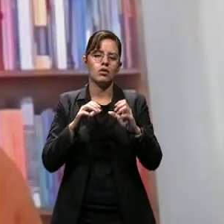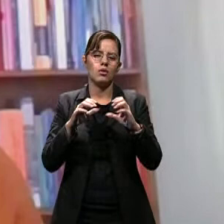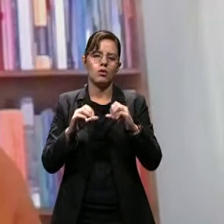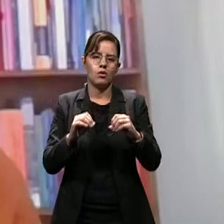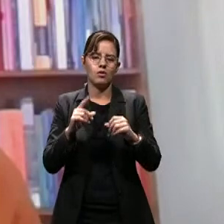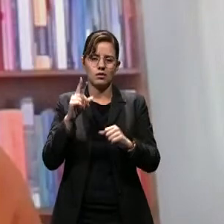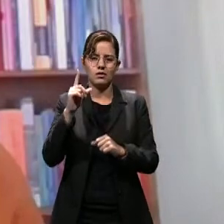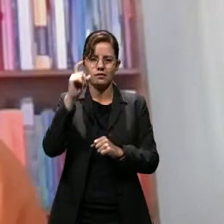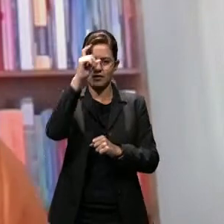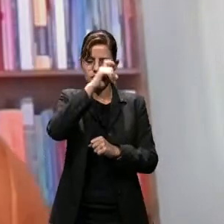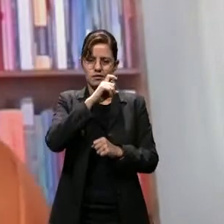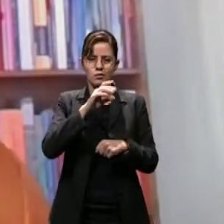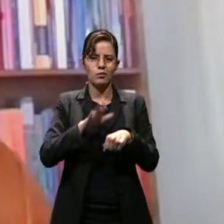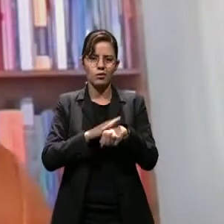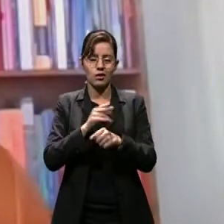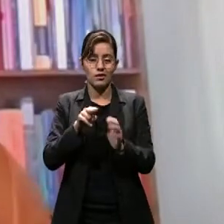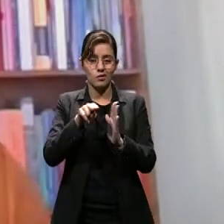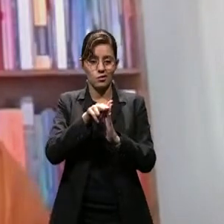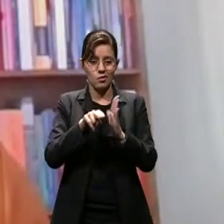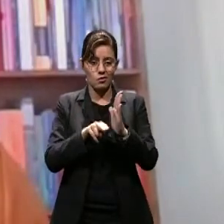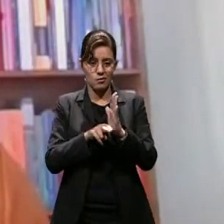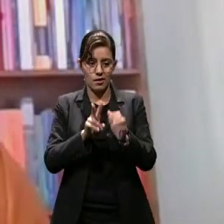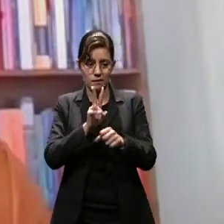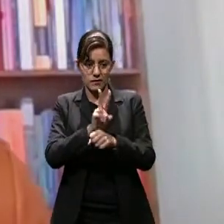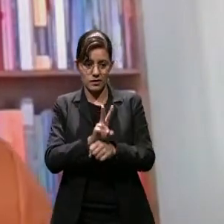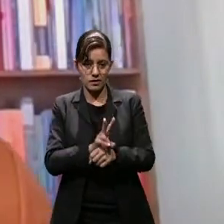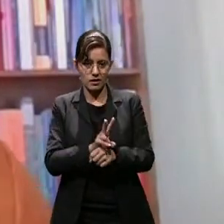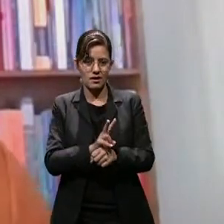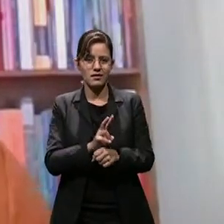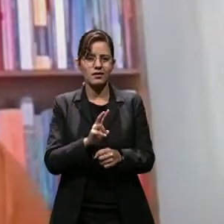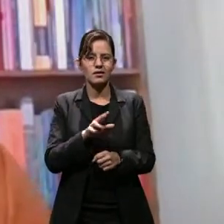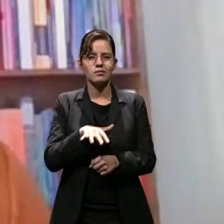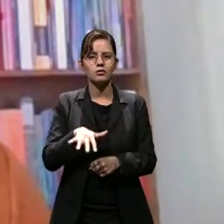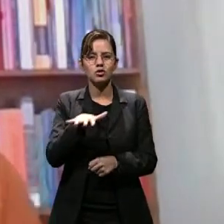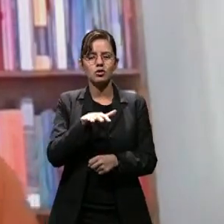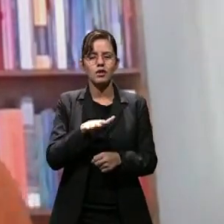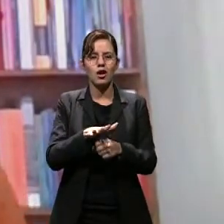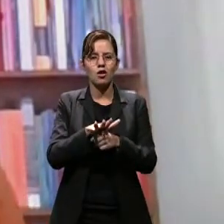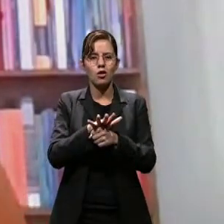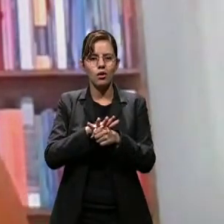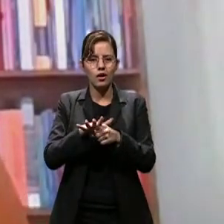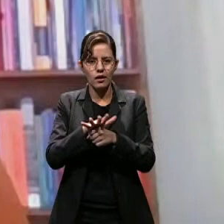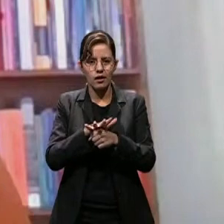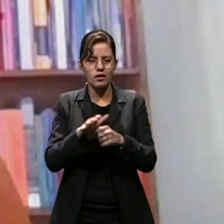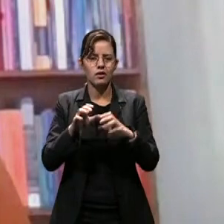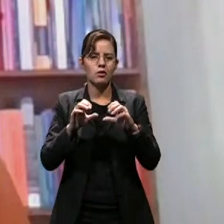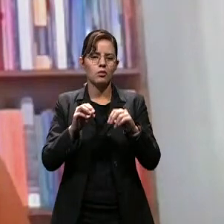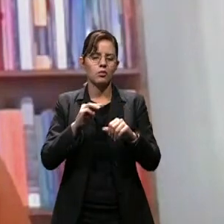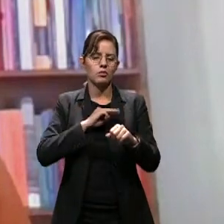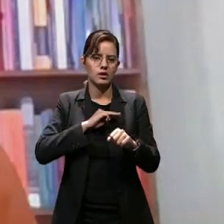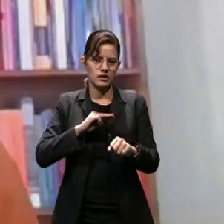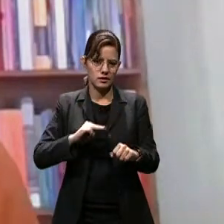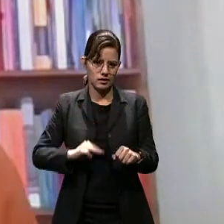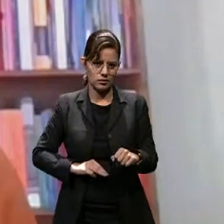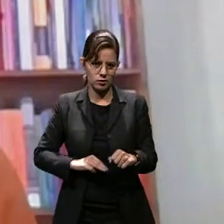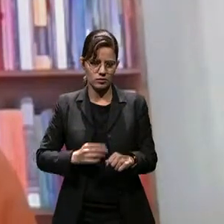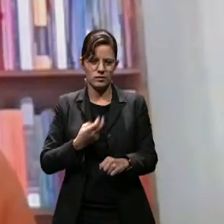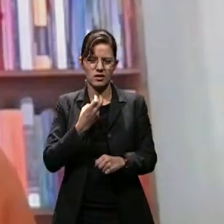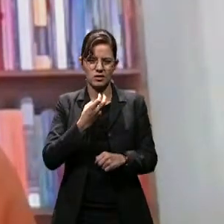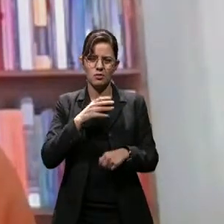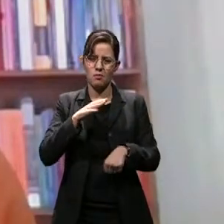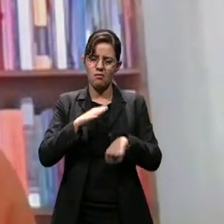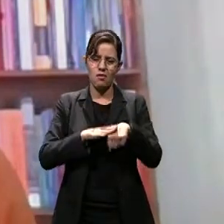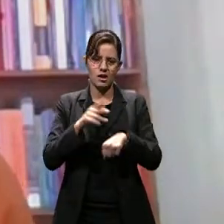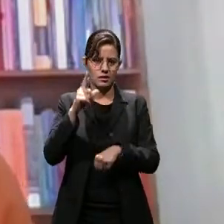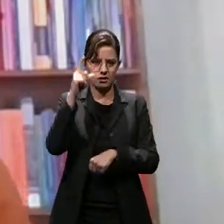regarding the application of these new rules at local levels and and the levels of